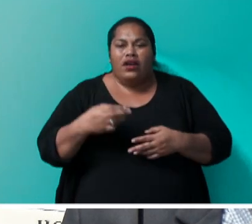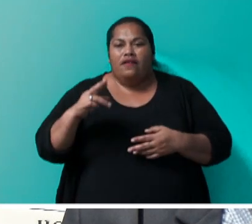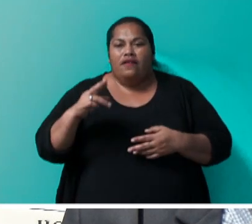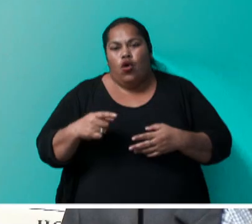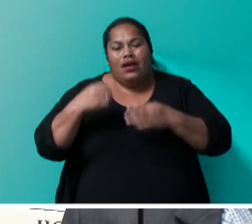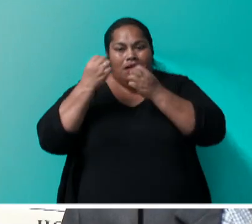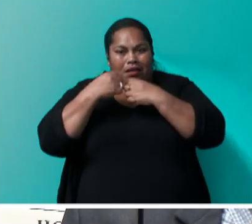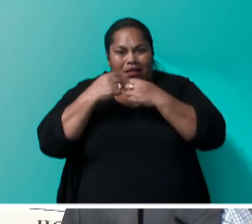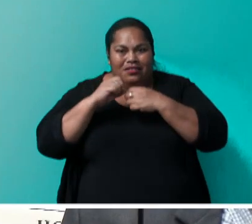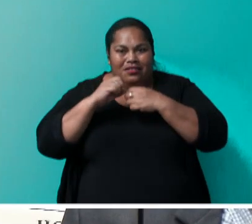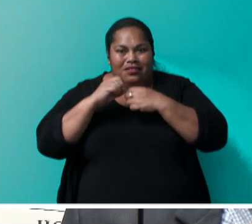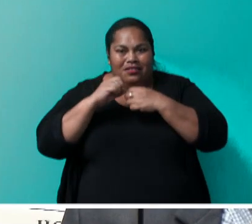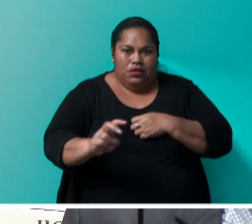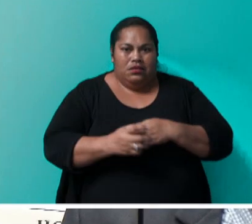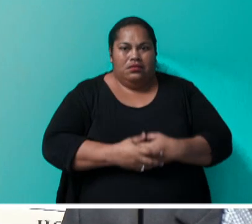repurposing its